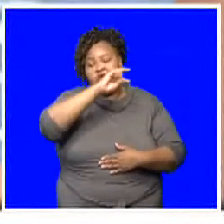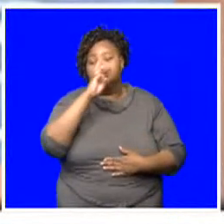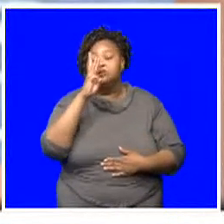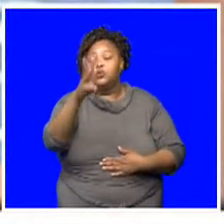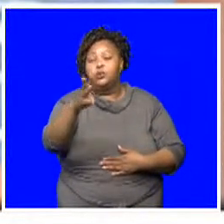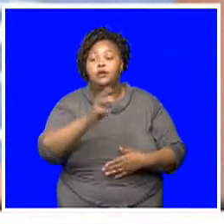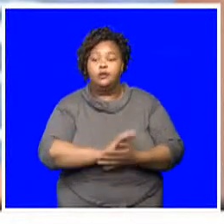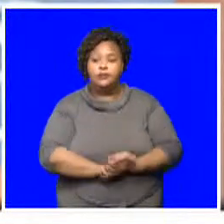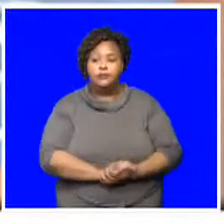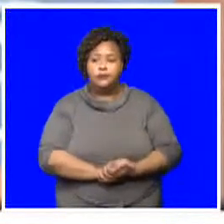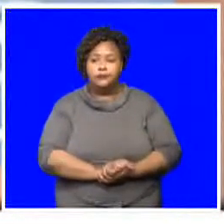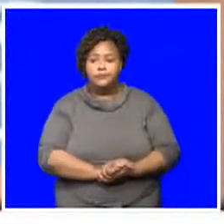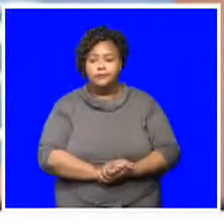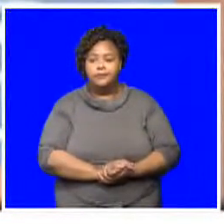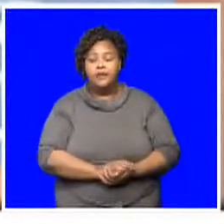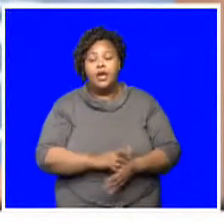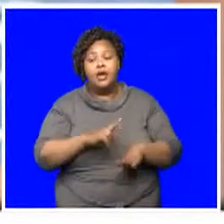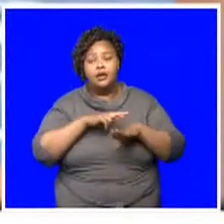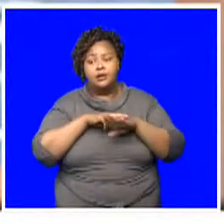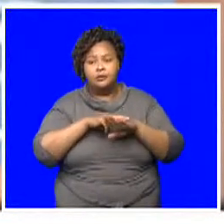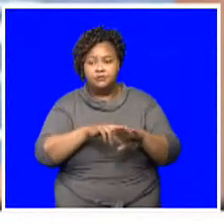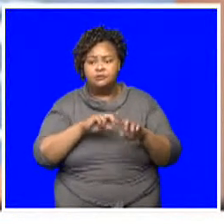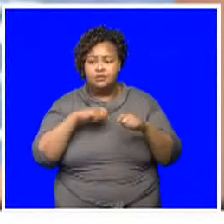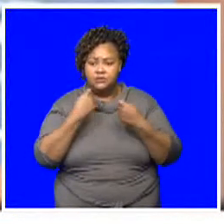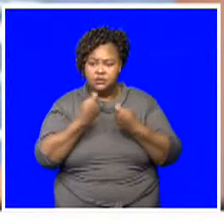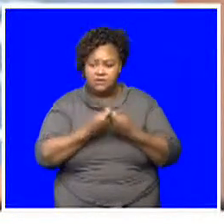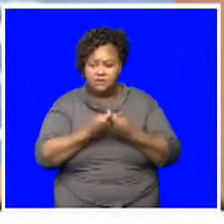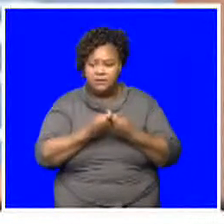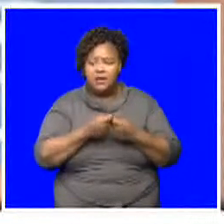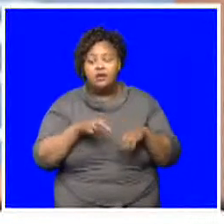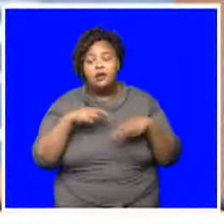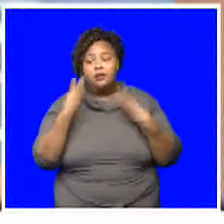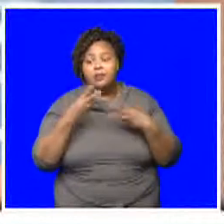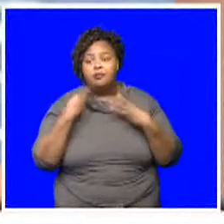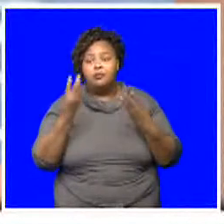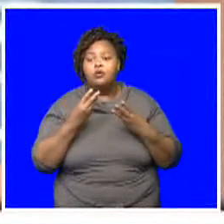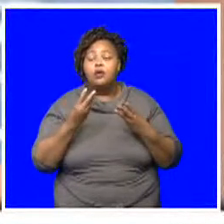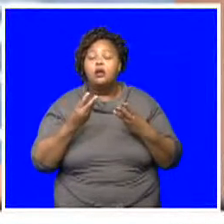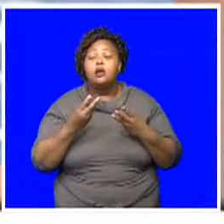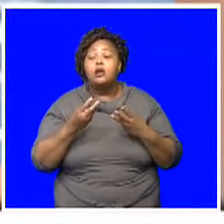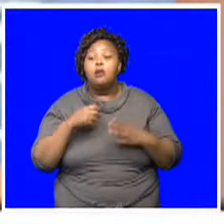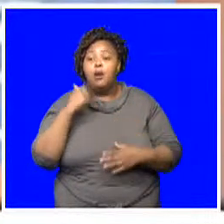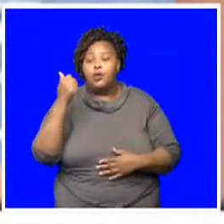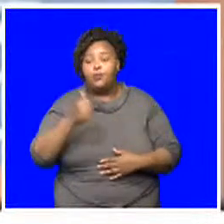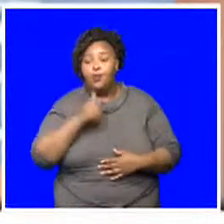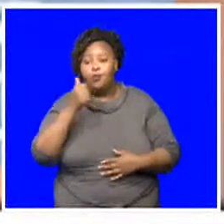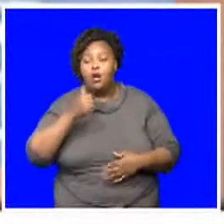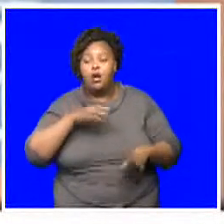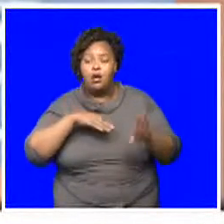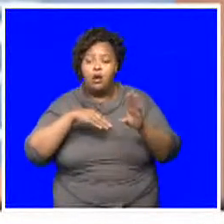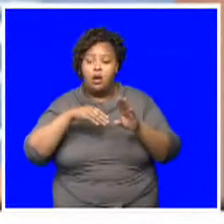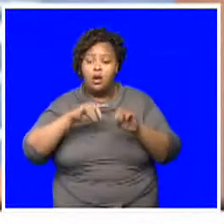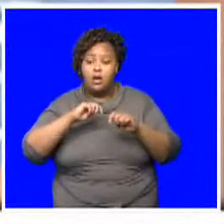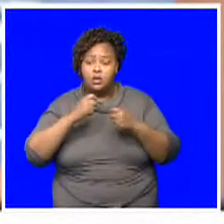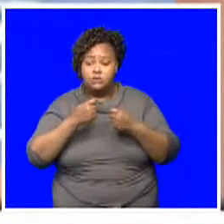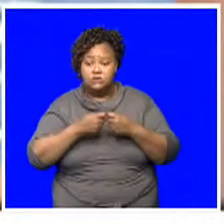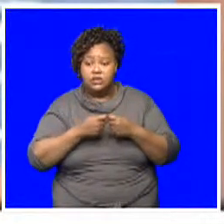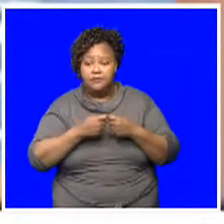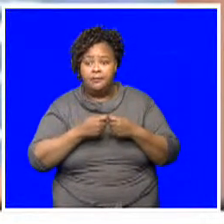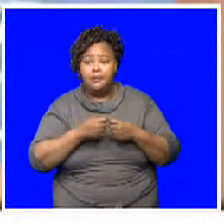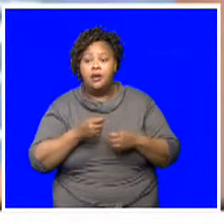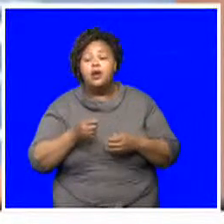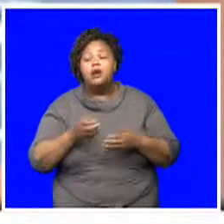club players, former players, club supporters and the management at large, the club took an opportunity to salute Mr.